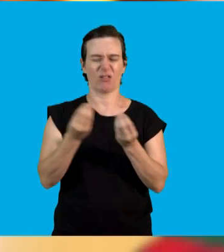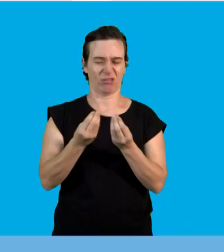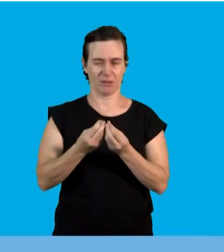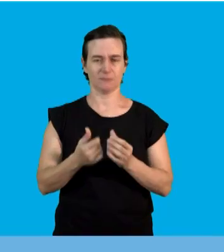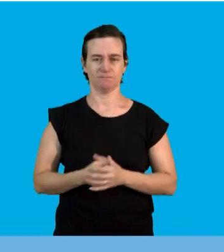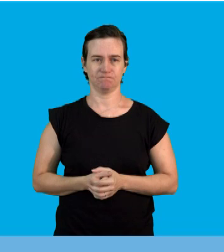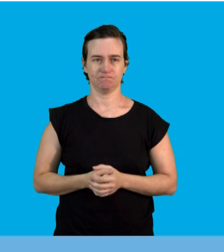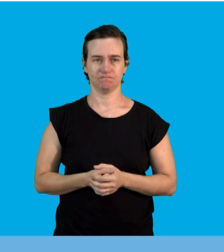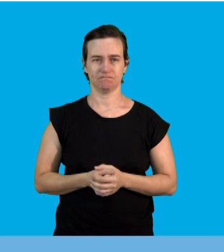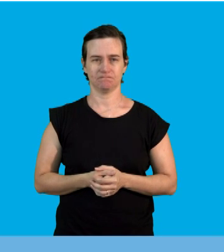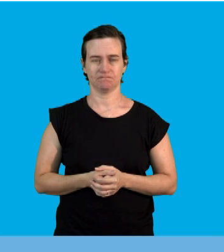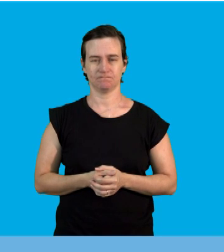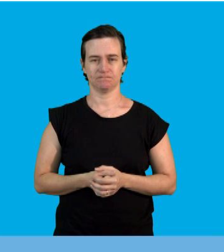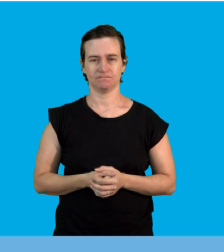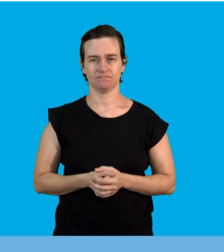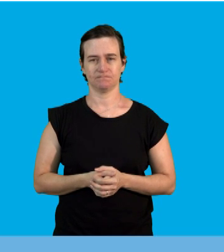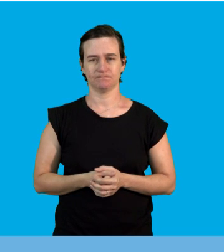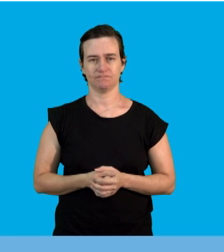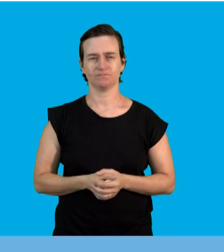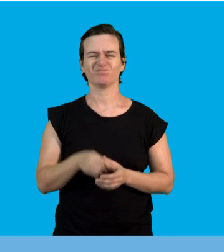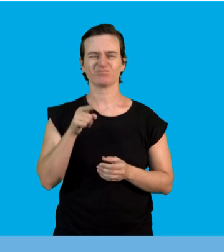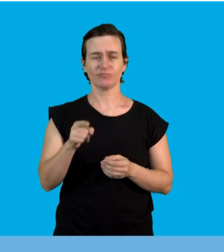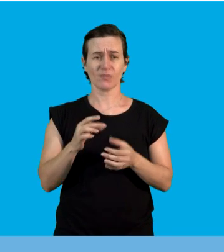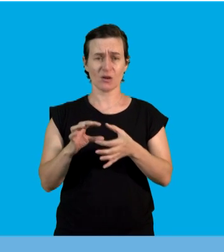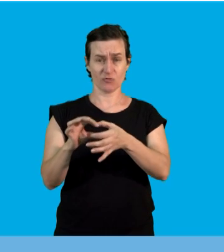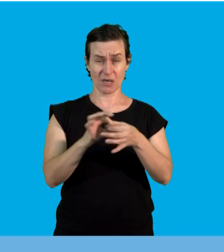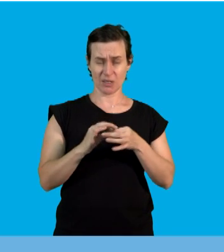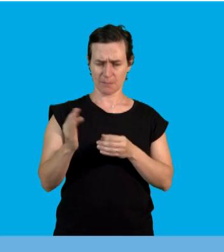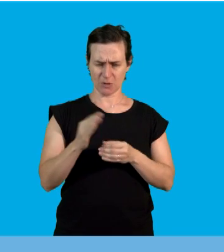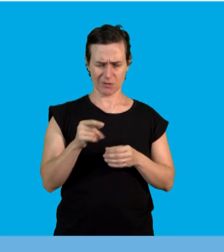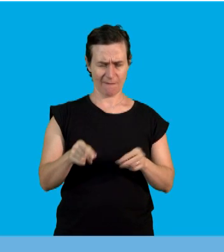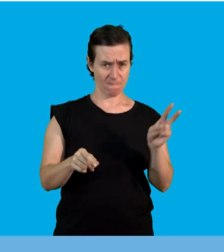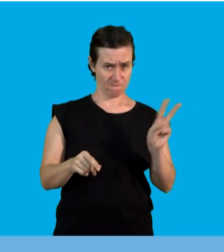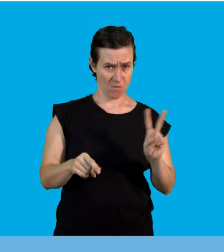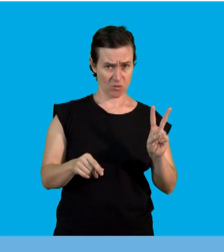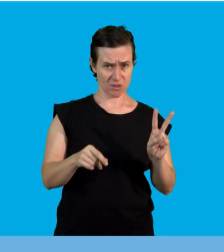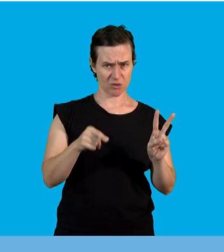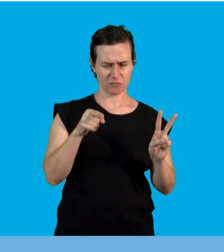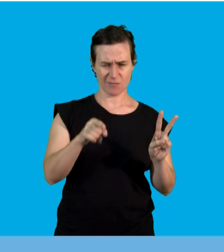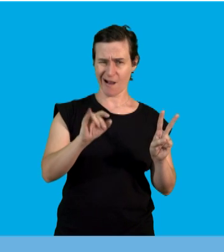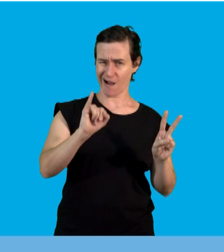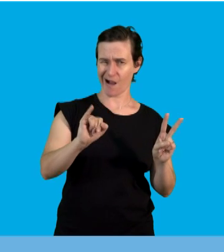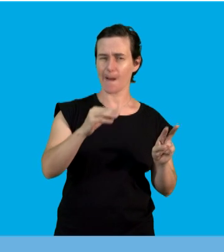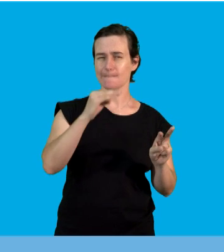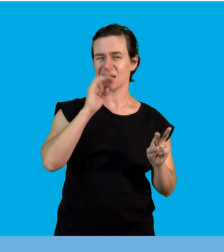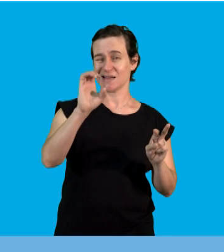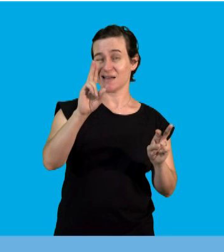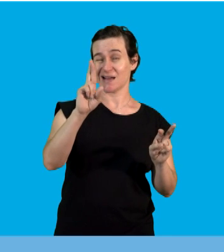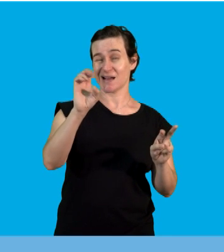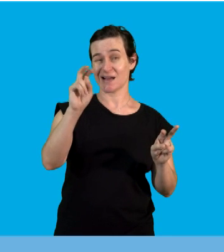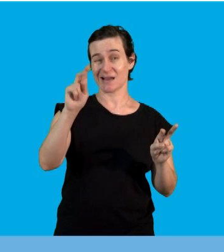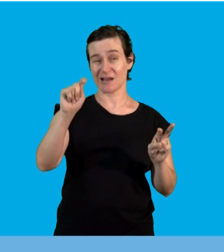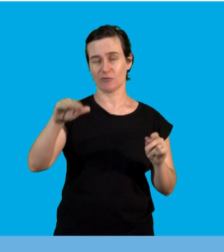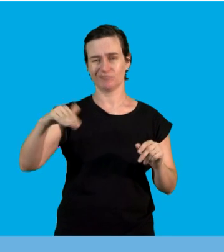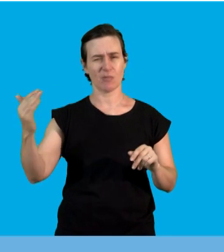home. Now, looking at the relationship between the V, the voltage, the I, the current, and R, the